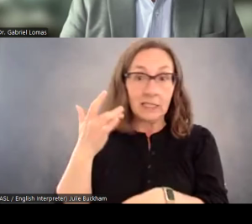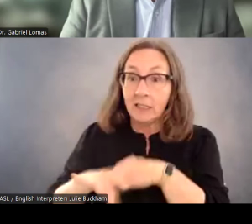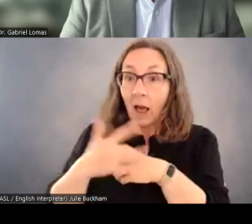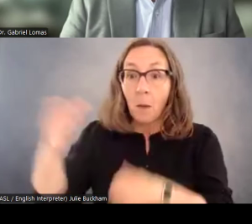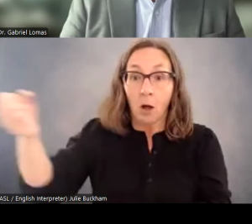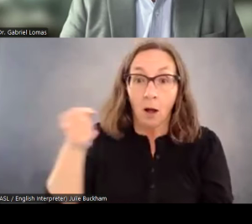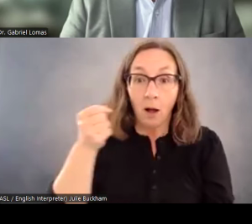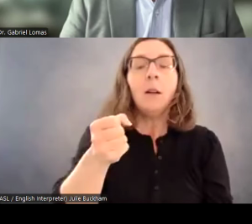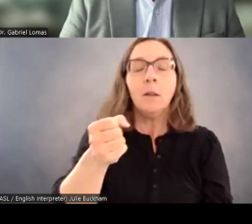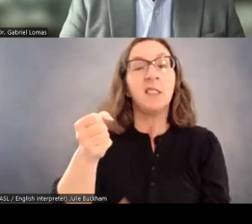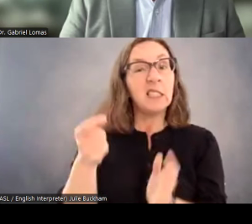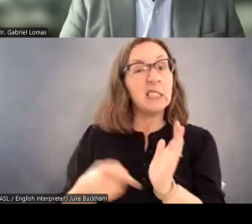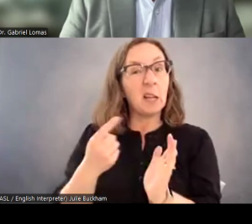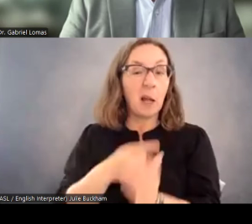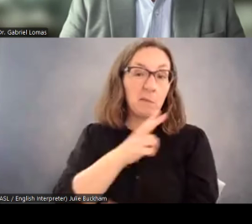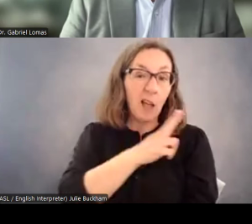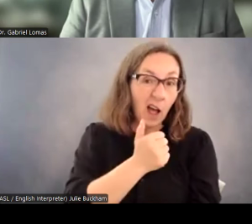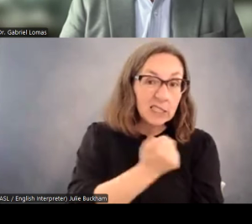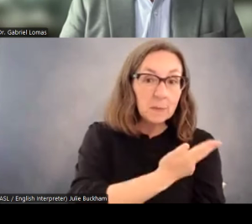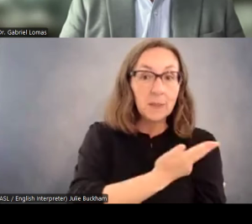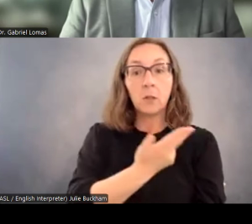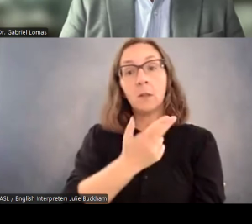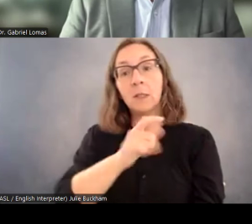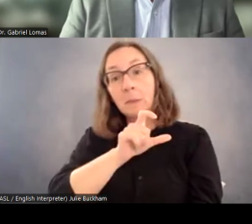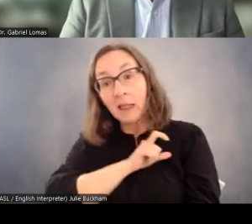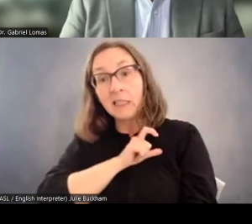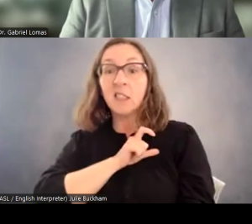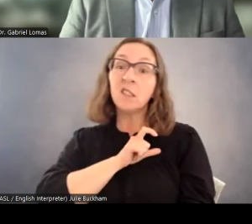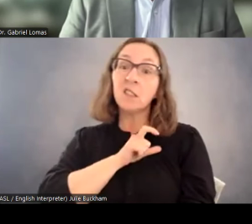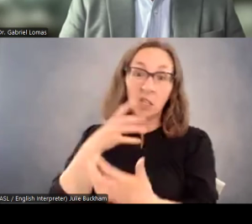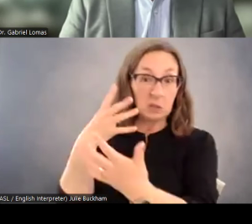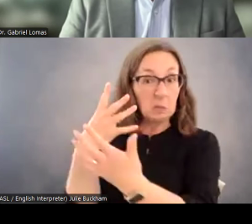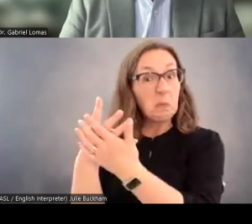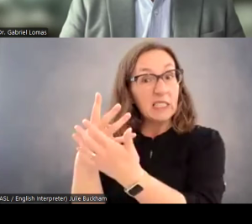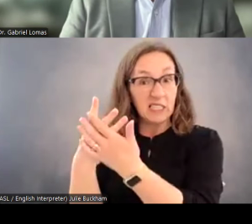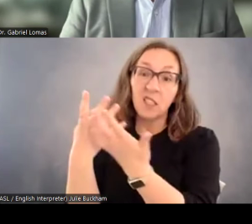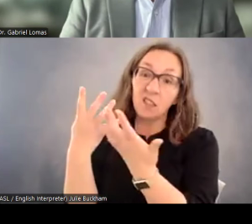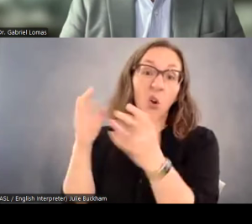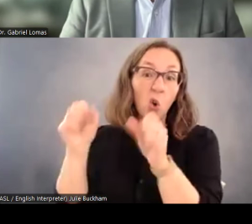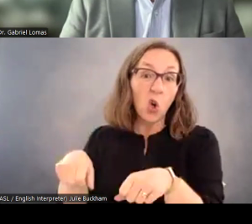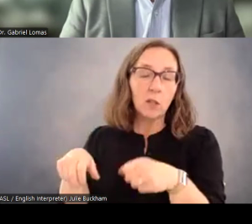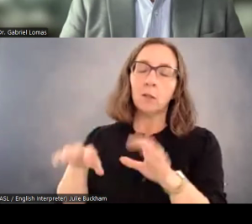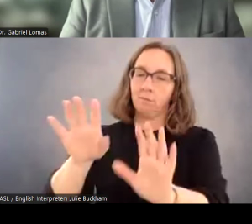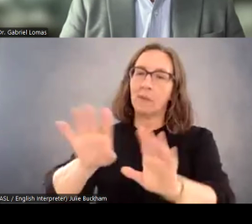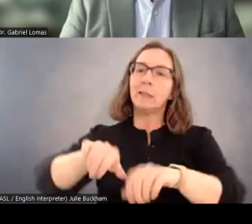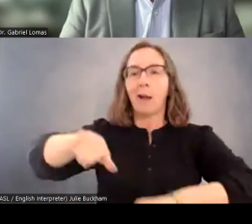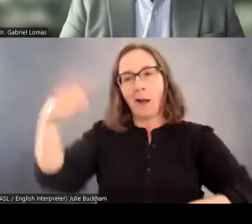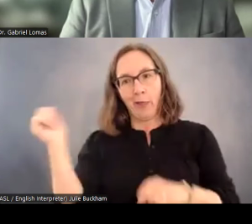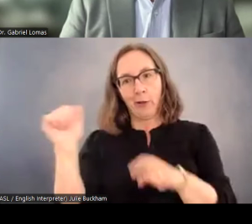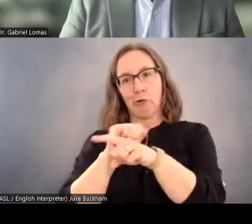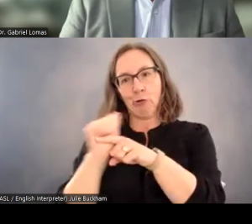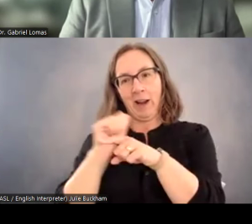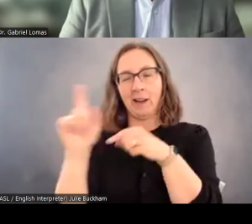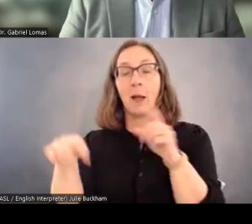some police offices use this, some prisons may use it. Now, we could get into a whole nother training about the pros